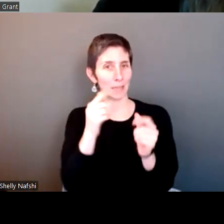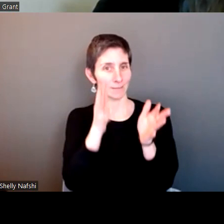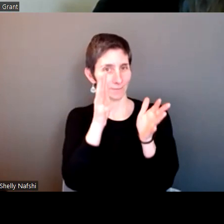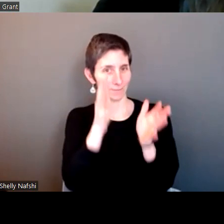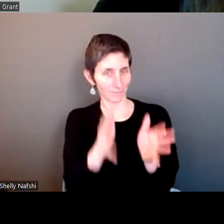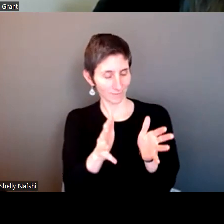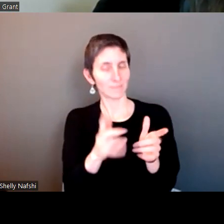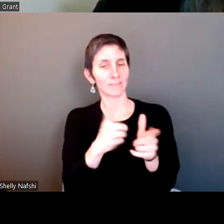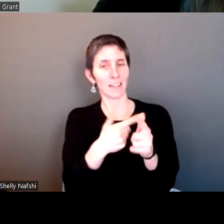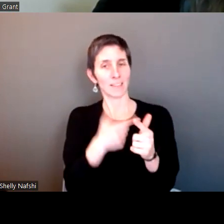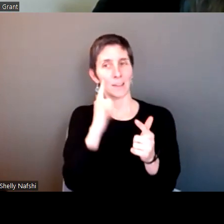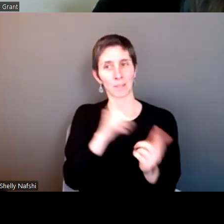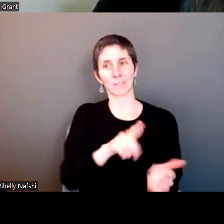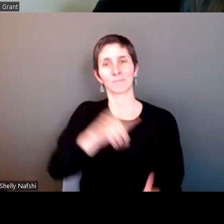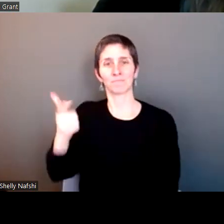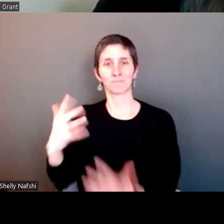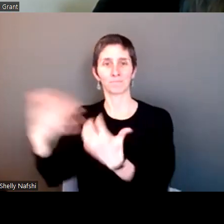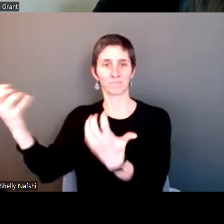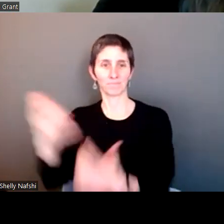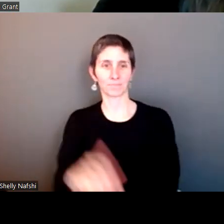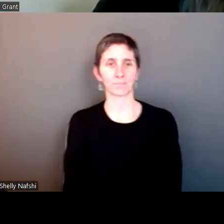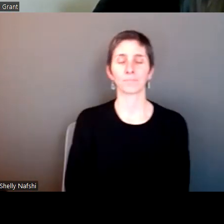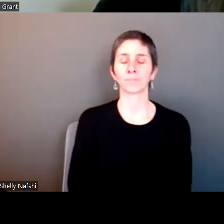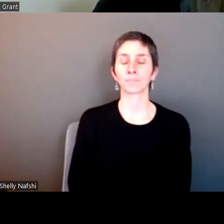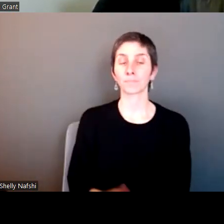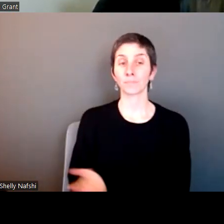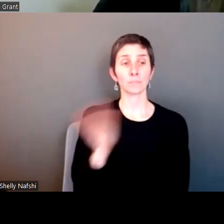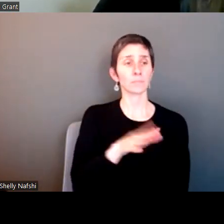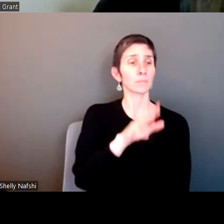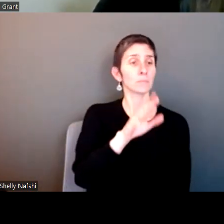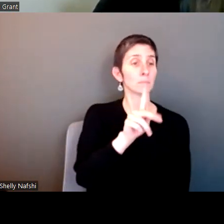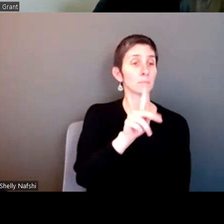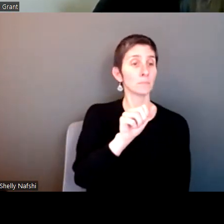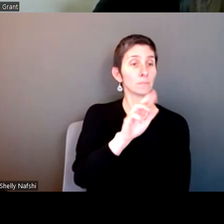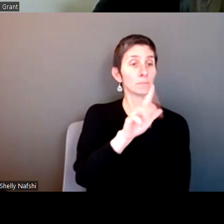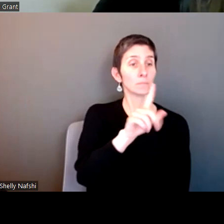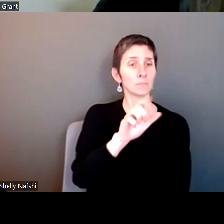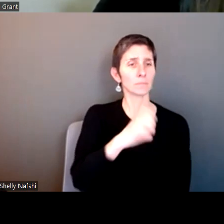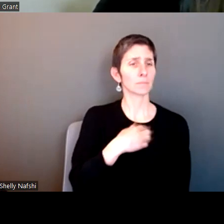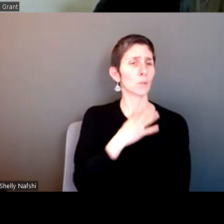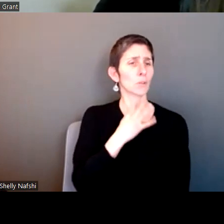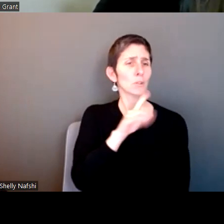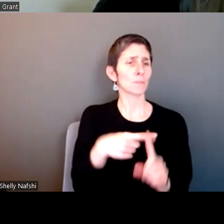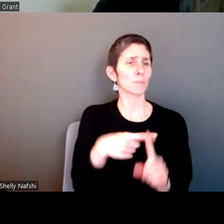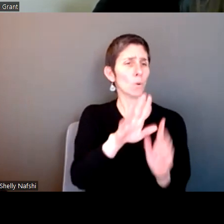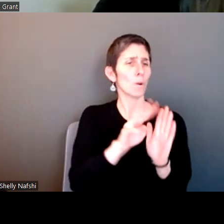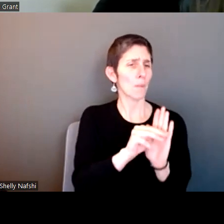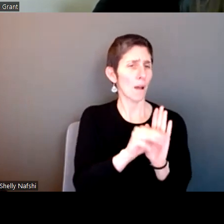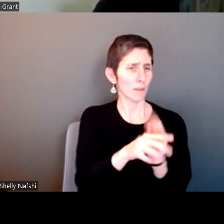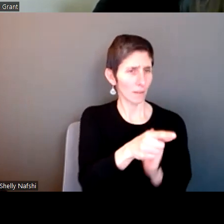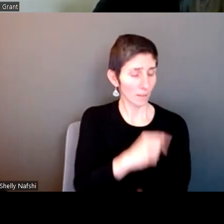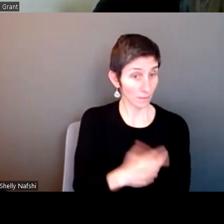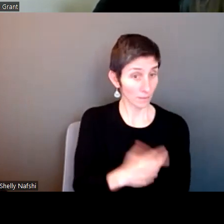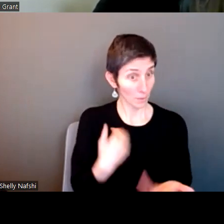them. Well, particularly, Karlee, I was interested in, you know, your model, and I wondered, you know, are there